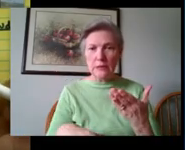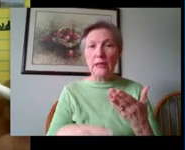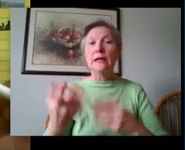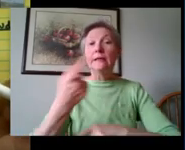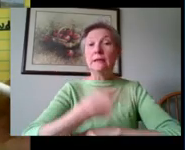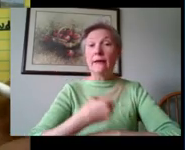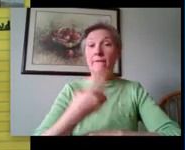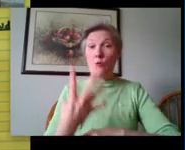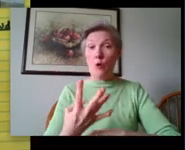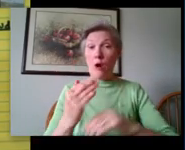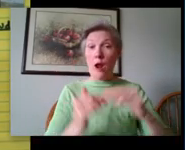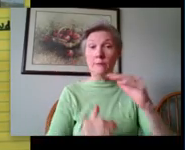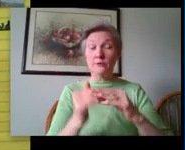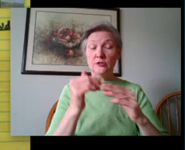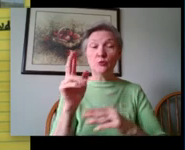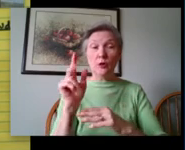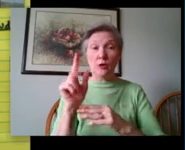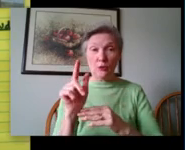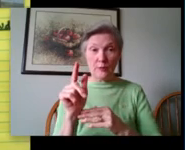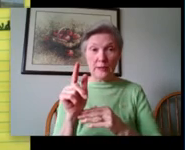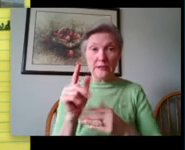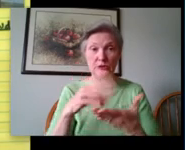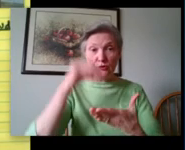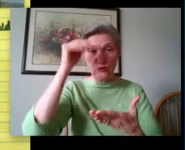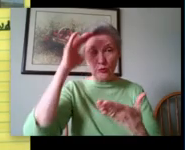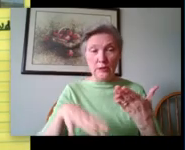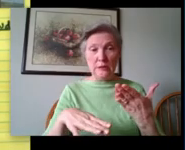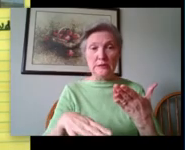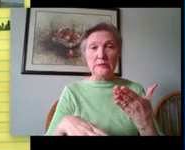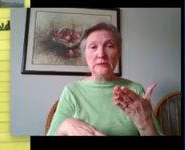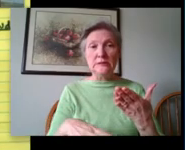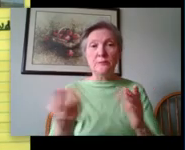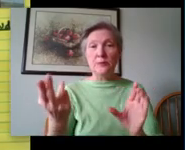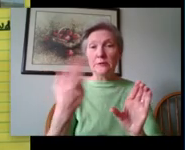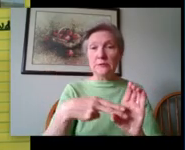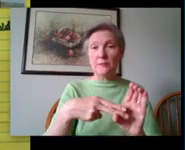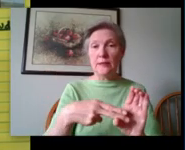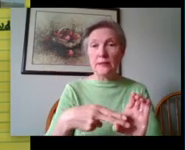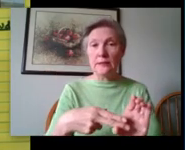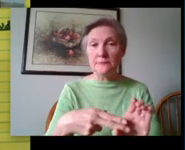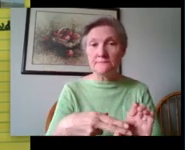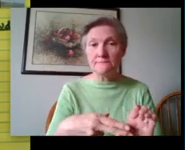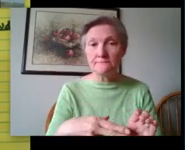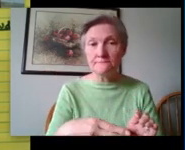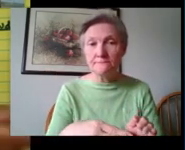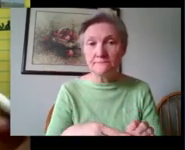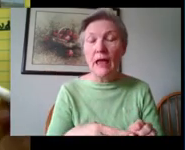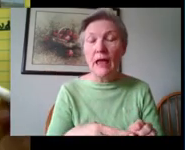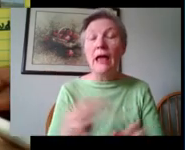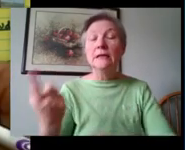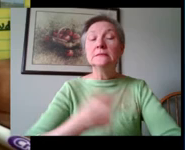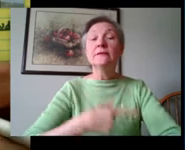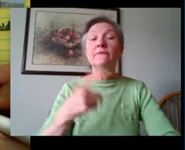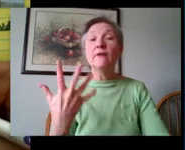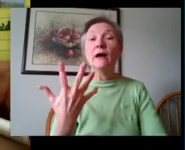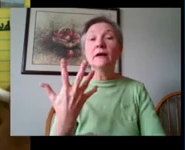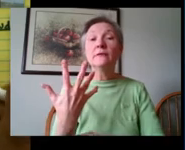4, back up to 23. So I'm going to day 4, go up to 23. Day